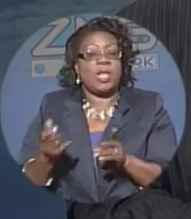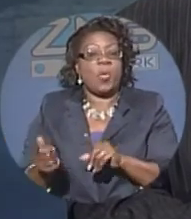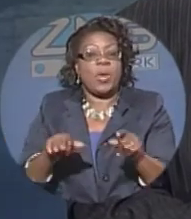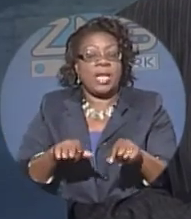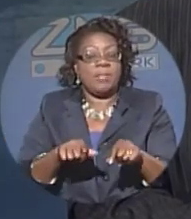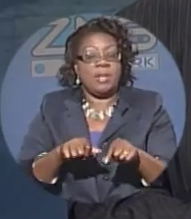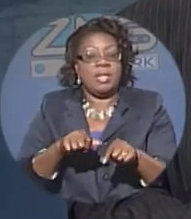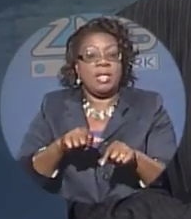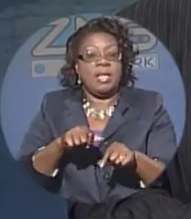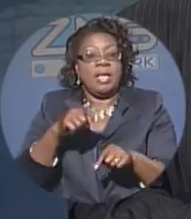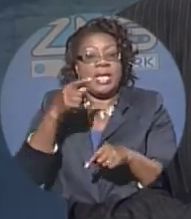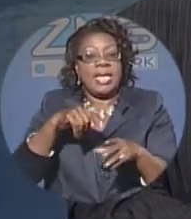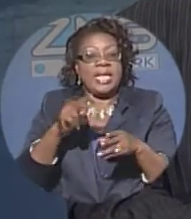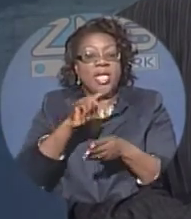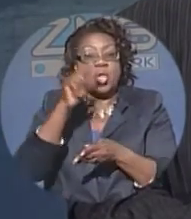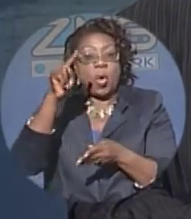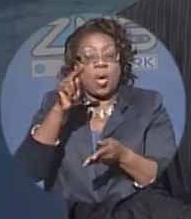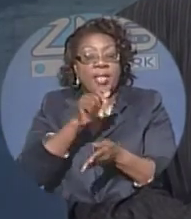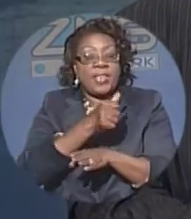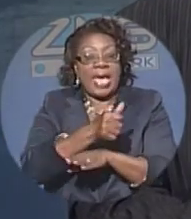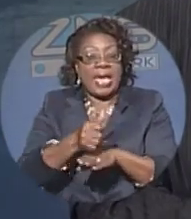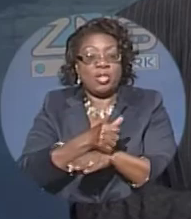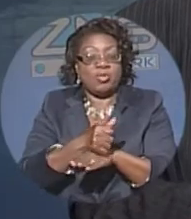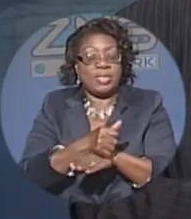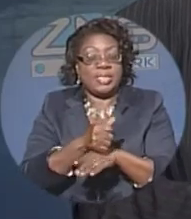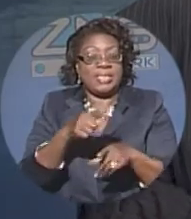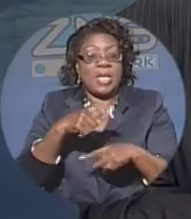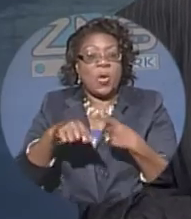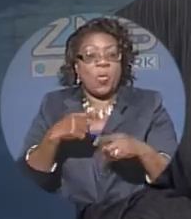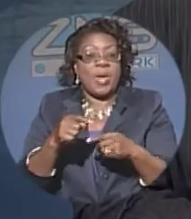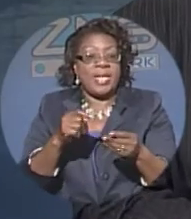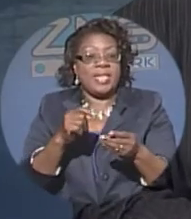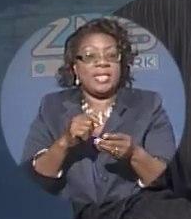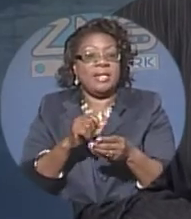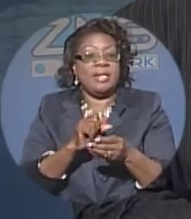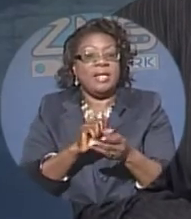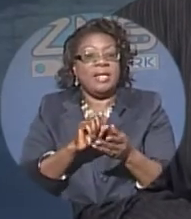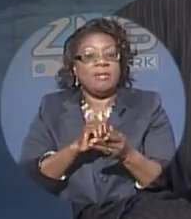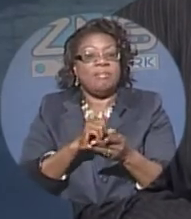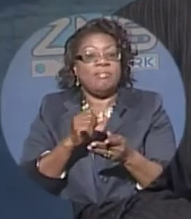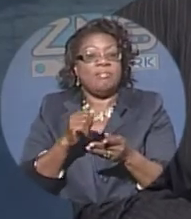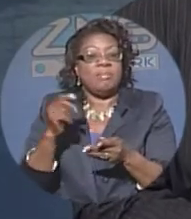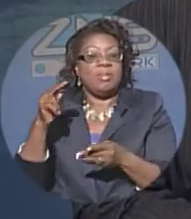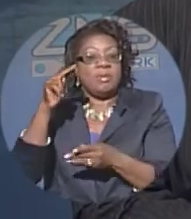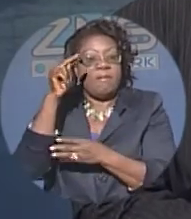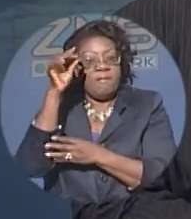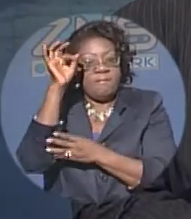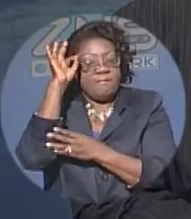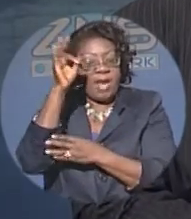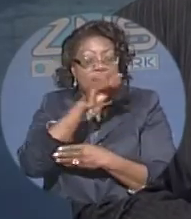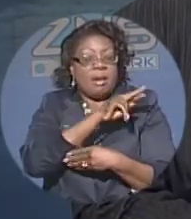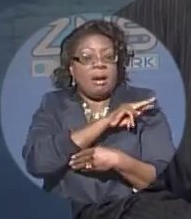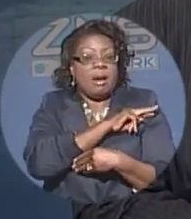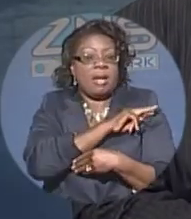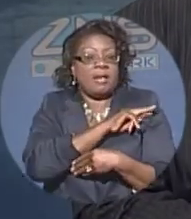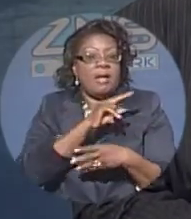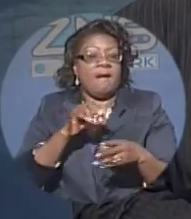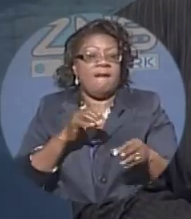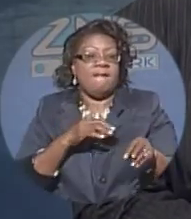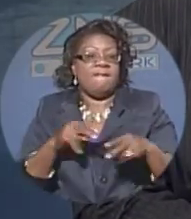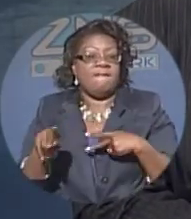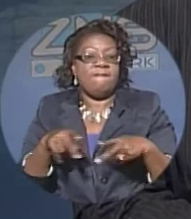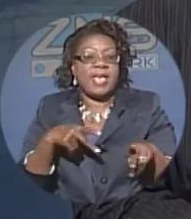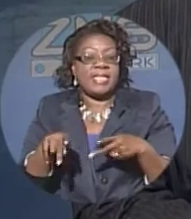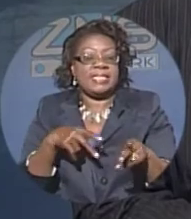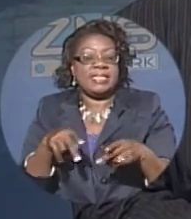Hanna Oktoberfest takes place later this month. This past week, a meeting was held to discuss the prospects, and although only a small amount of